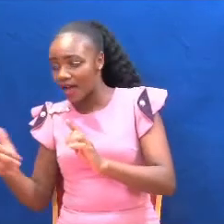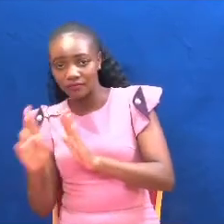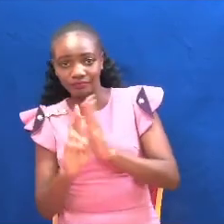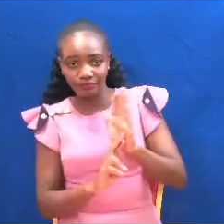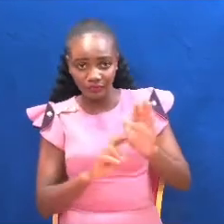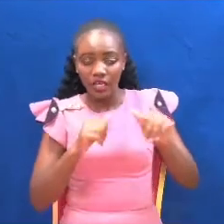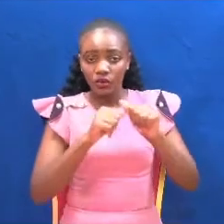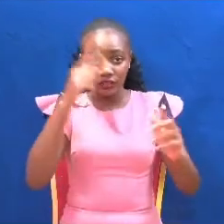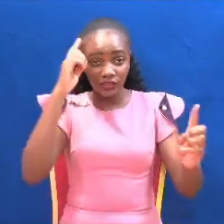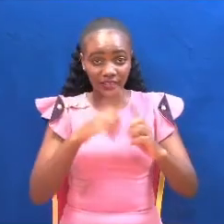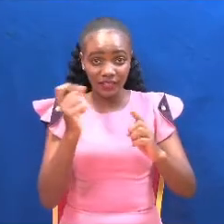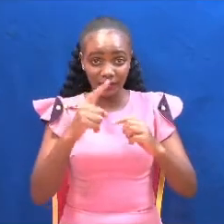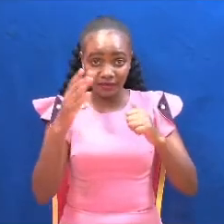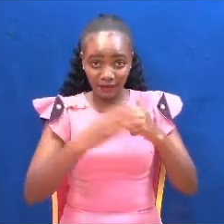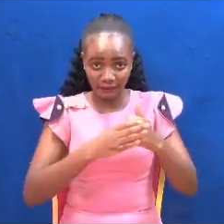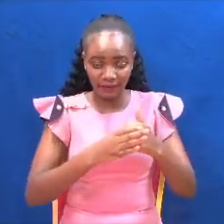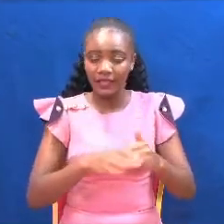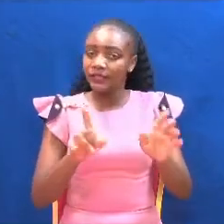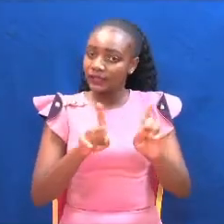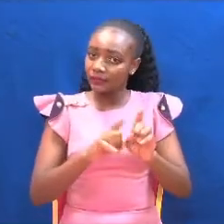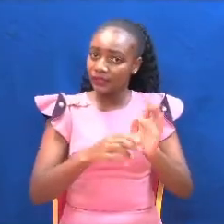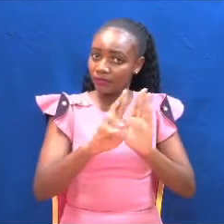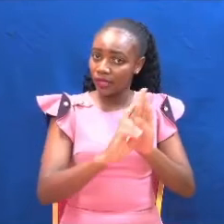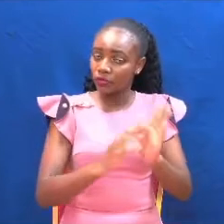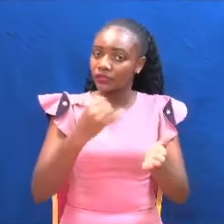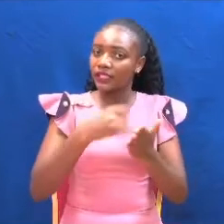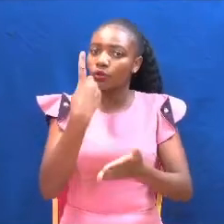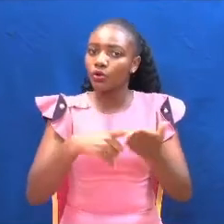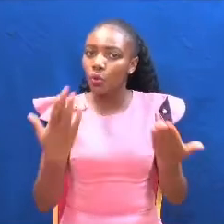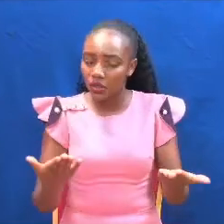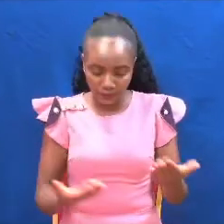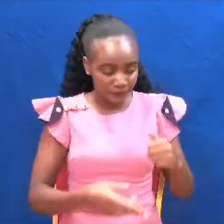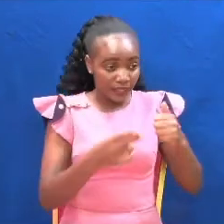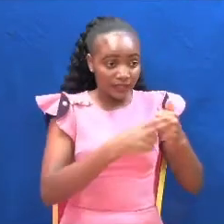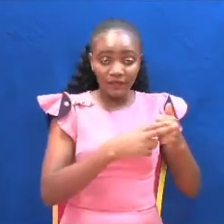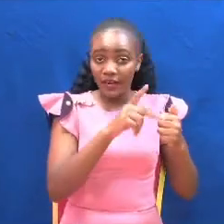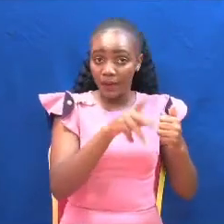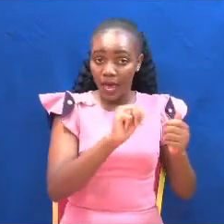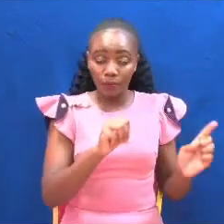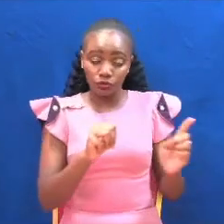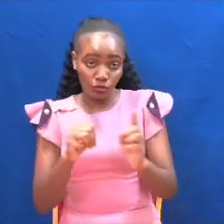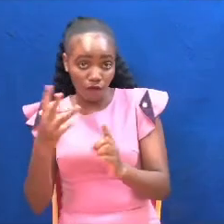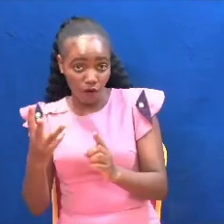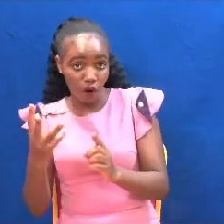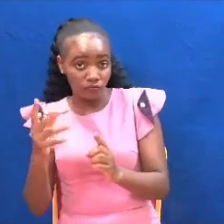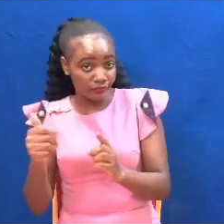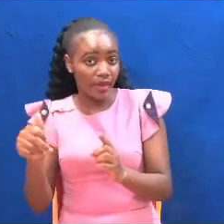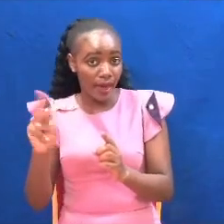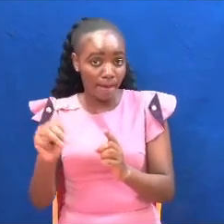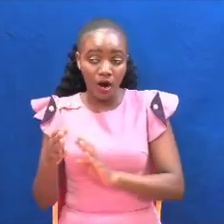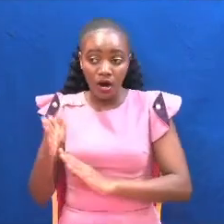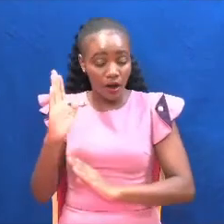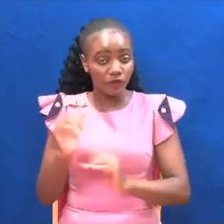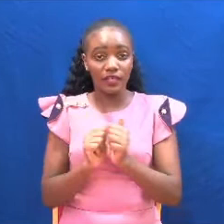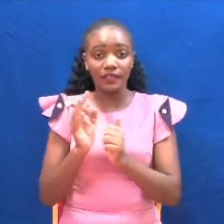until September earliest. The measures include a 7 p.m. to 4 a.m. dusk to dawn curfew in 13